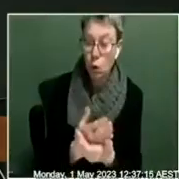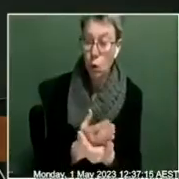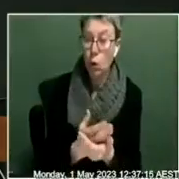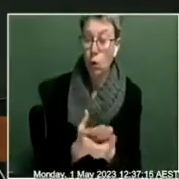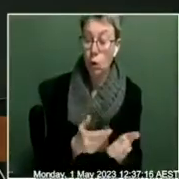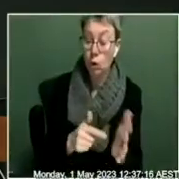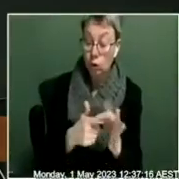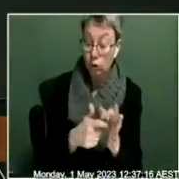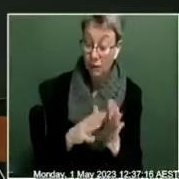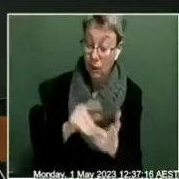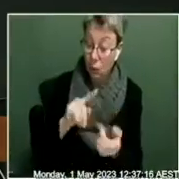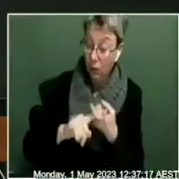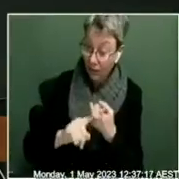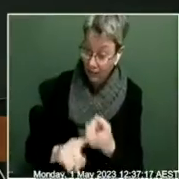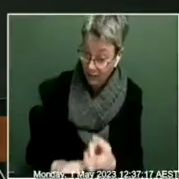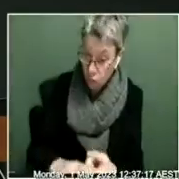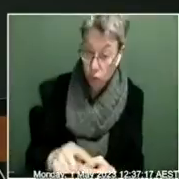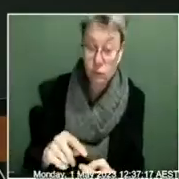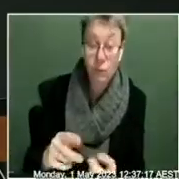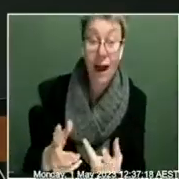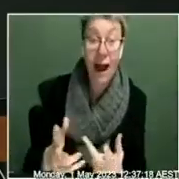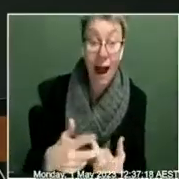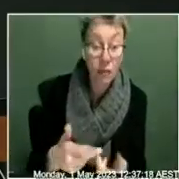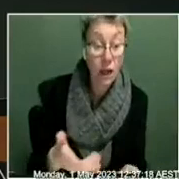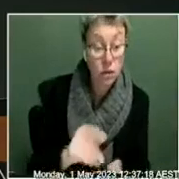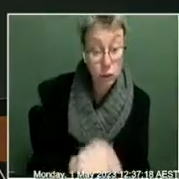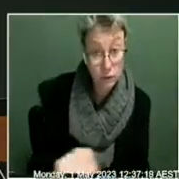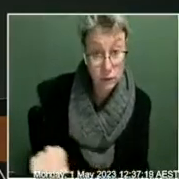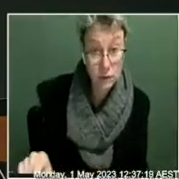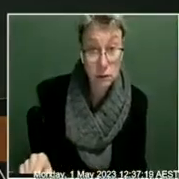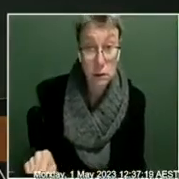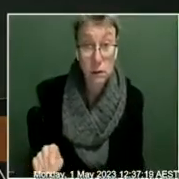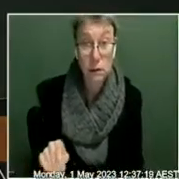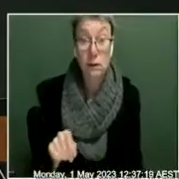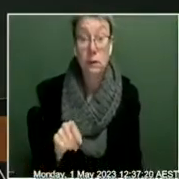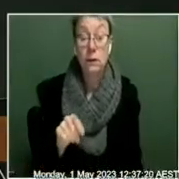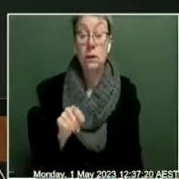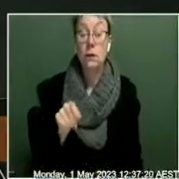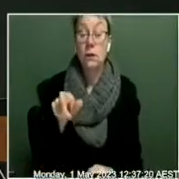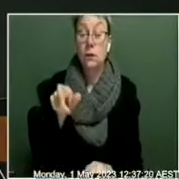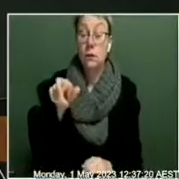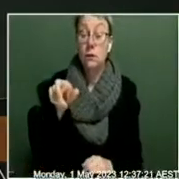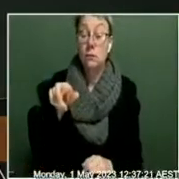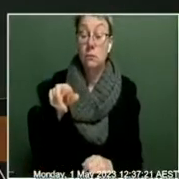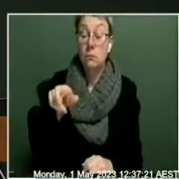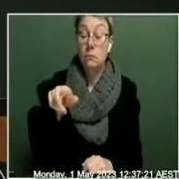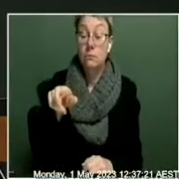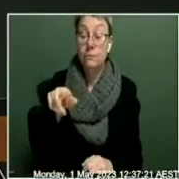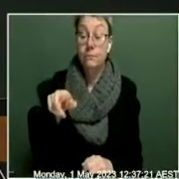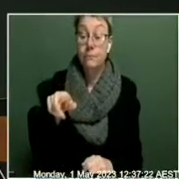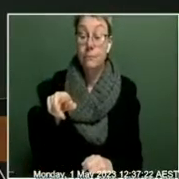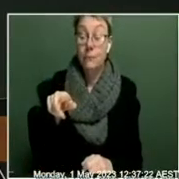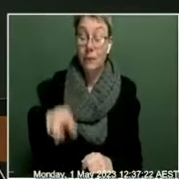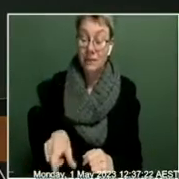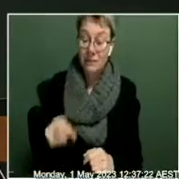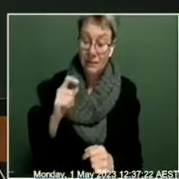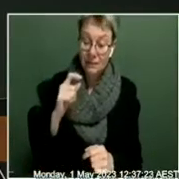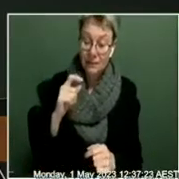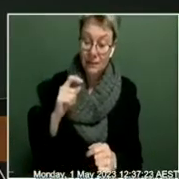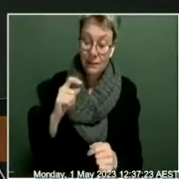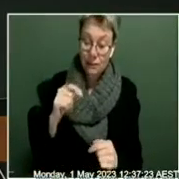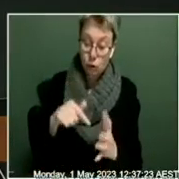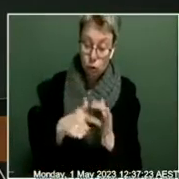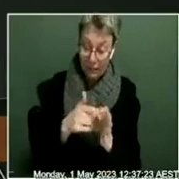So how, and evidence we've heard, in prison, do women getting